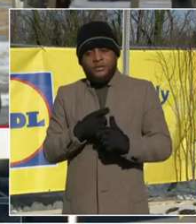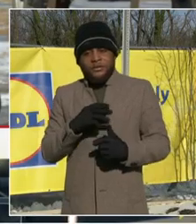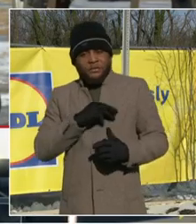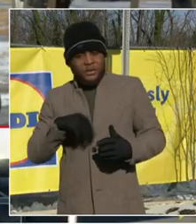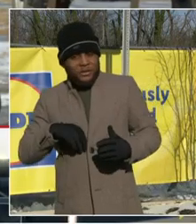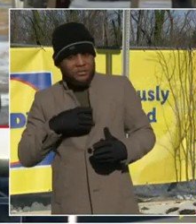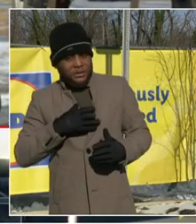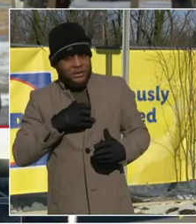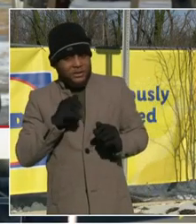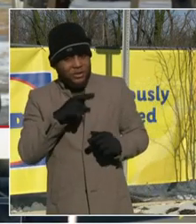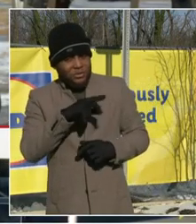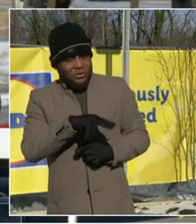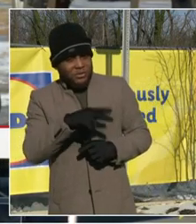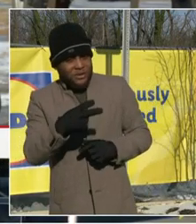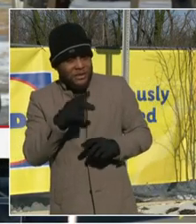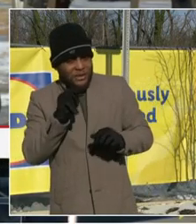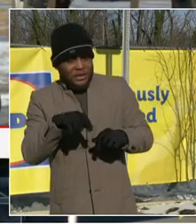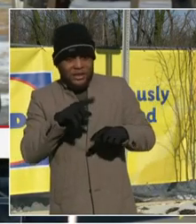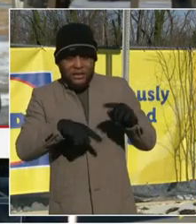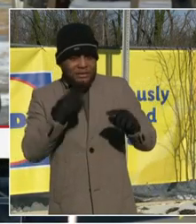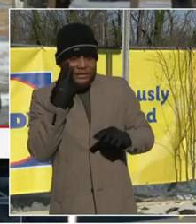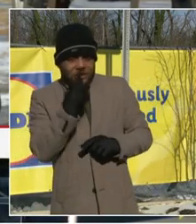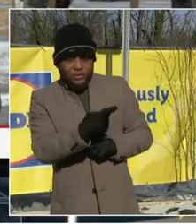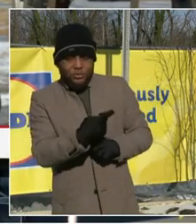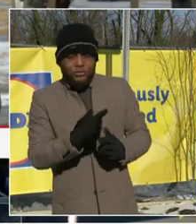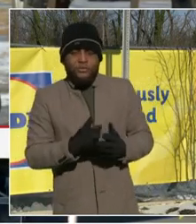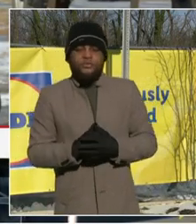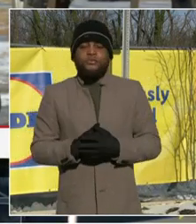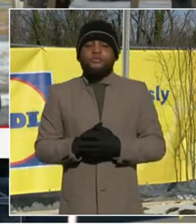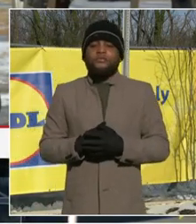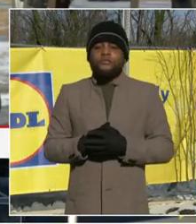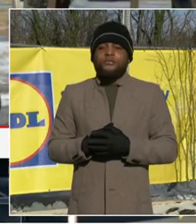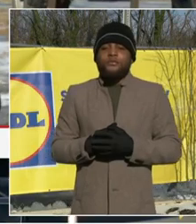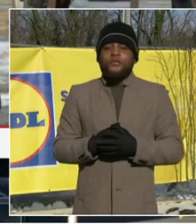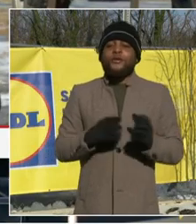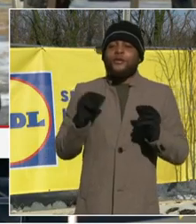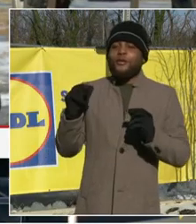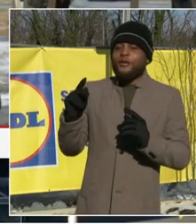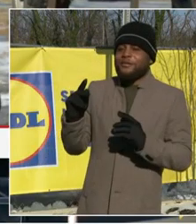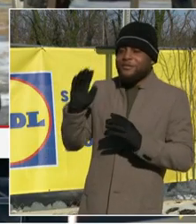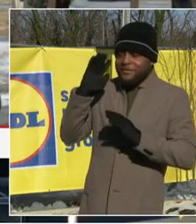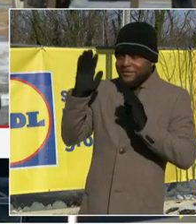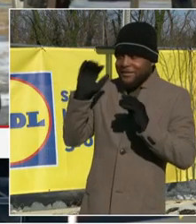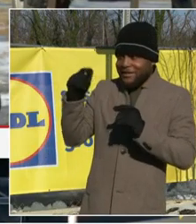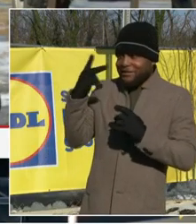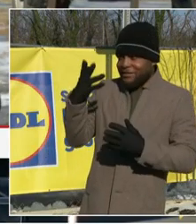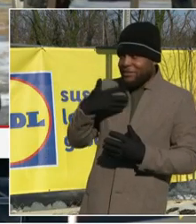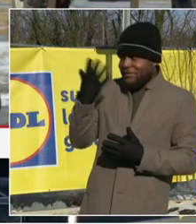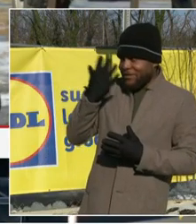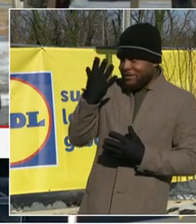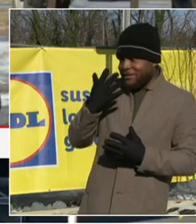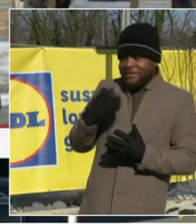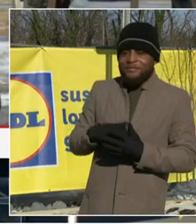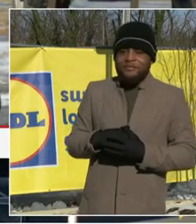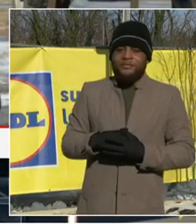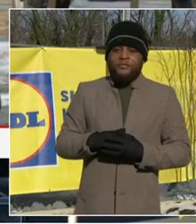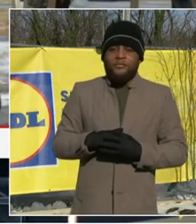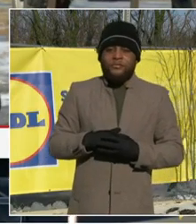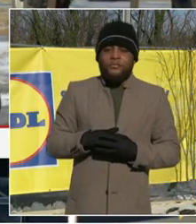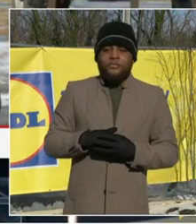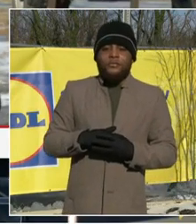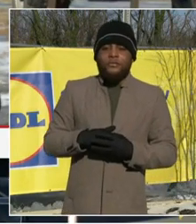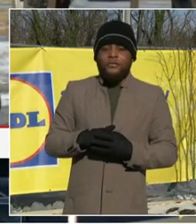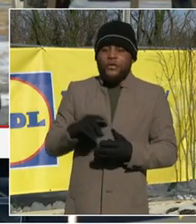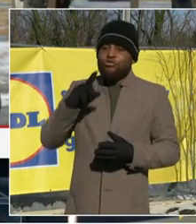can see you. Me? Yep. Hi. Hi. Okay, here's my face. Okay. Kids' childhood